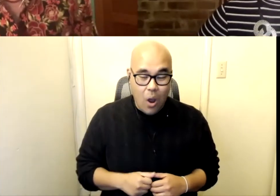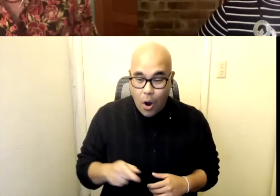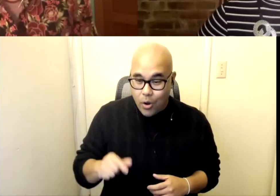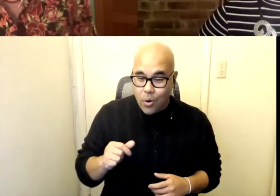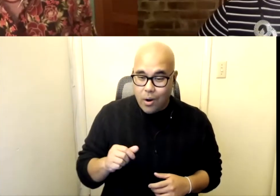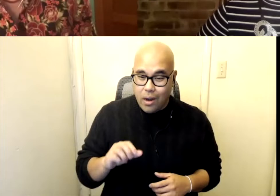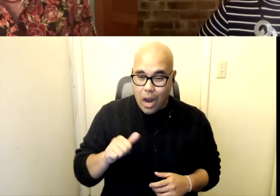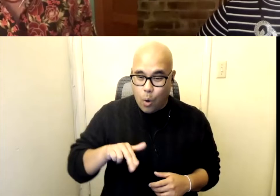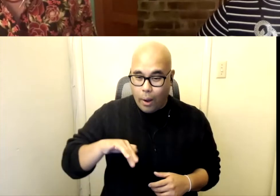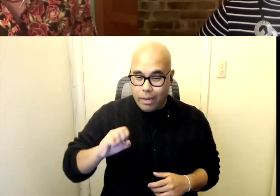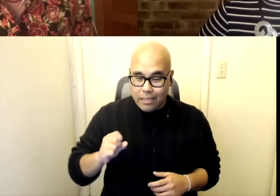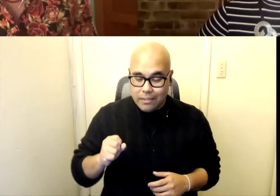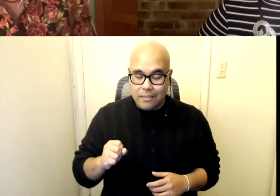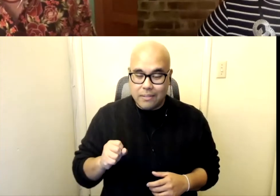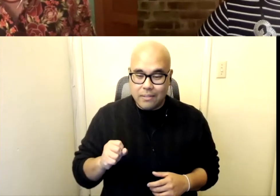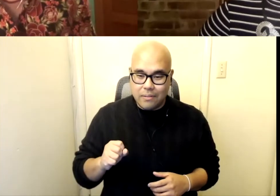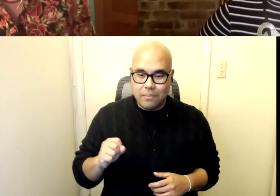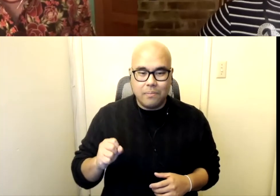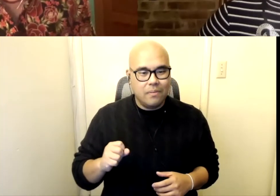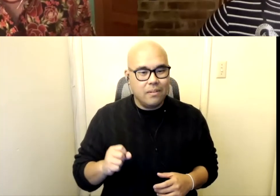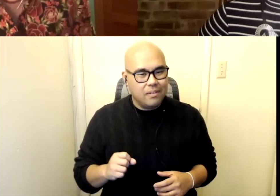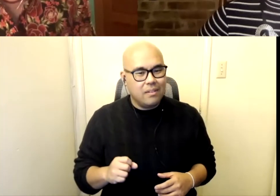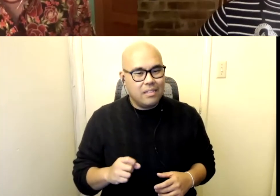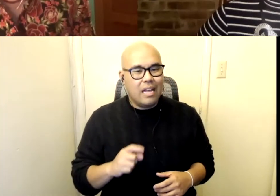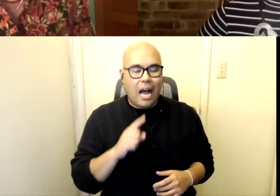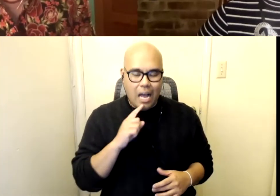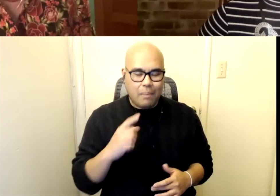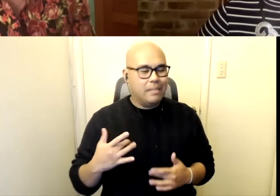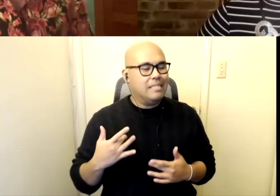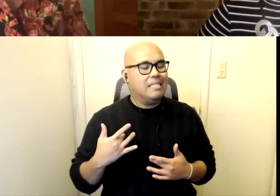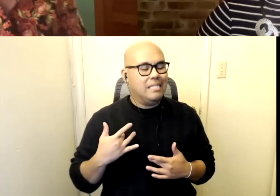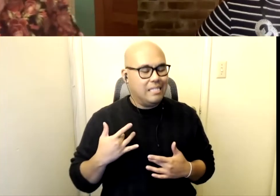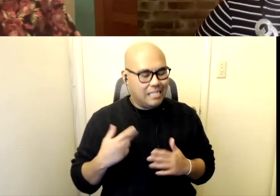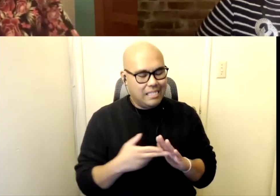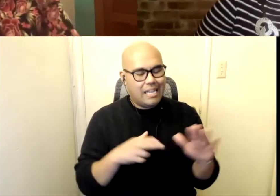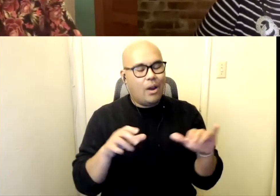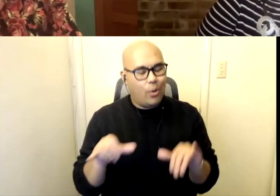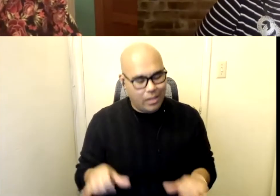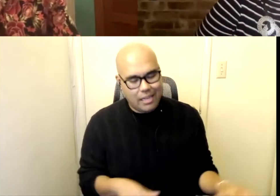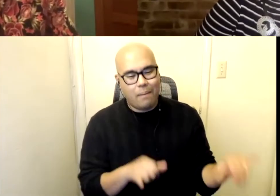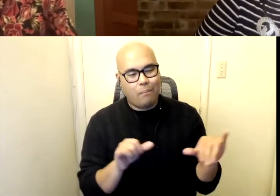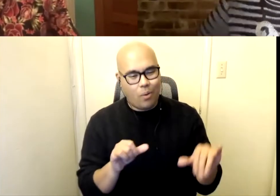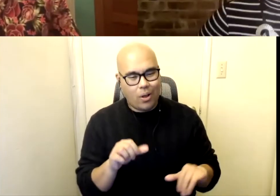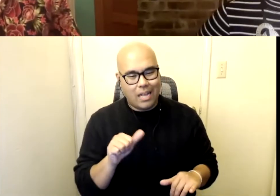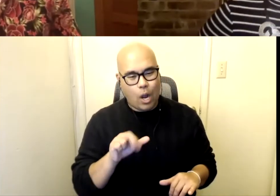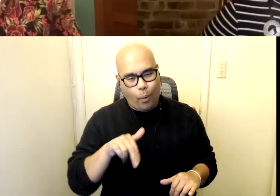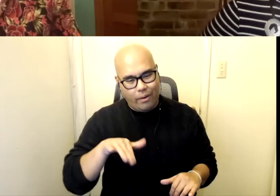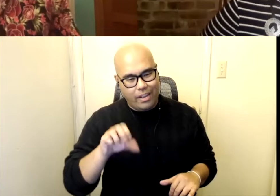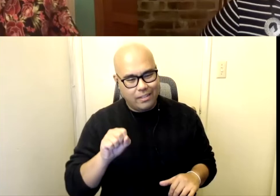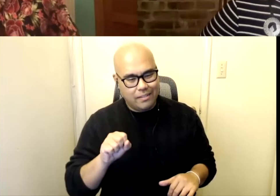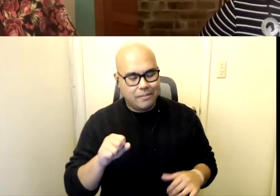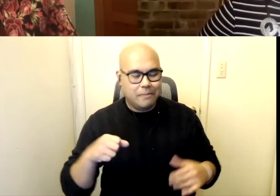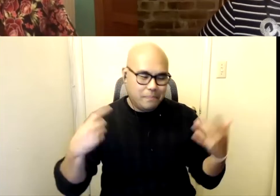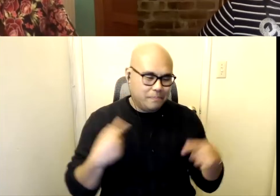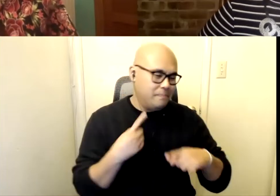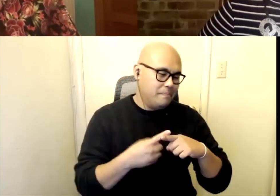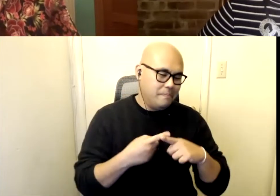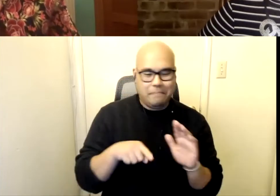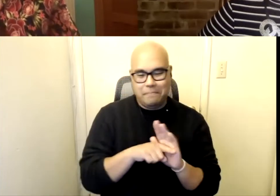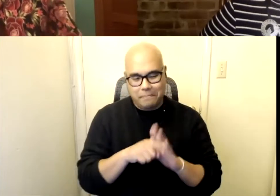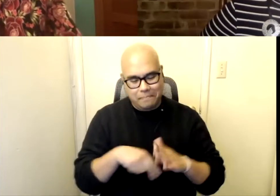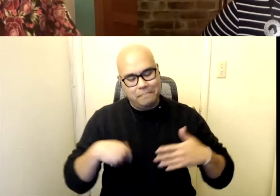Aquarius? I'm a tragically stereotypical Aquarius. It's like That's very awesome. much like a for better or for worse. So That's